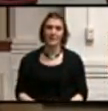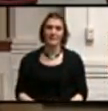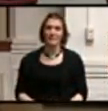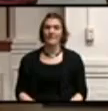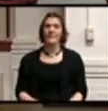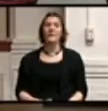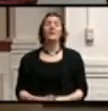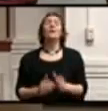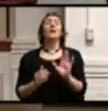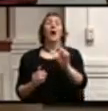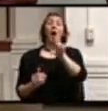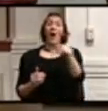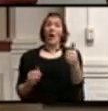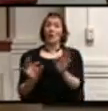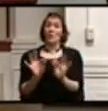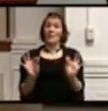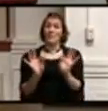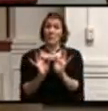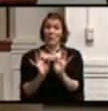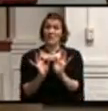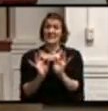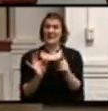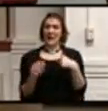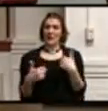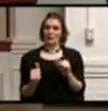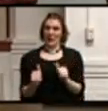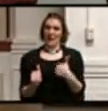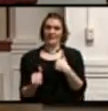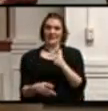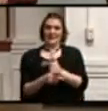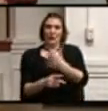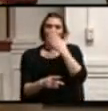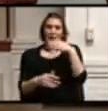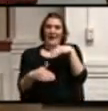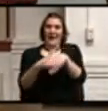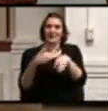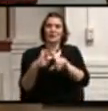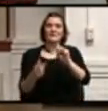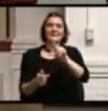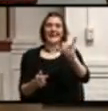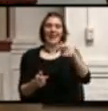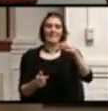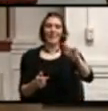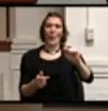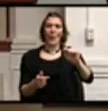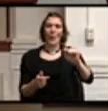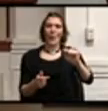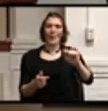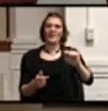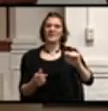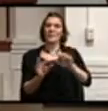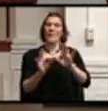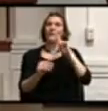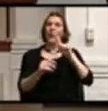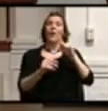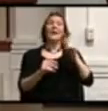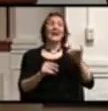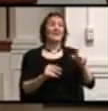The other thing I wanted to make sure of is that there was reasonable access to the sally port, and that the sally port was big enough.